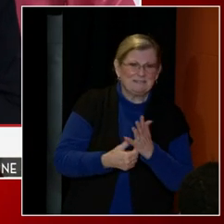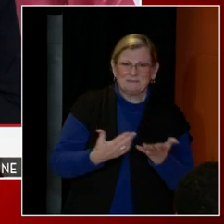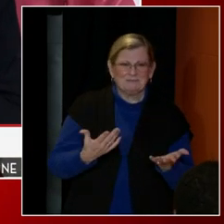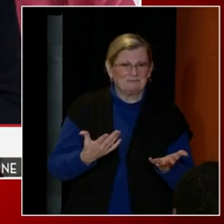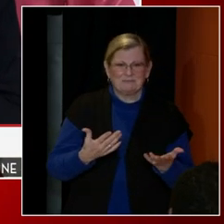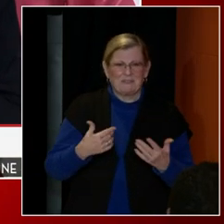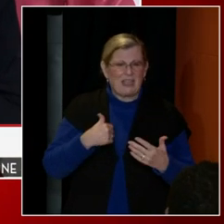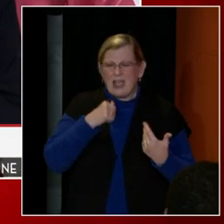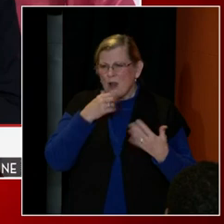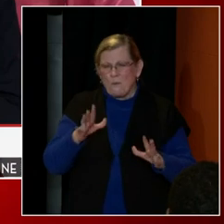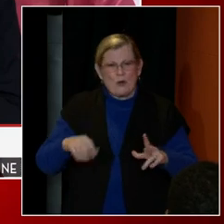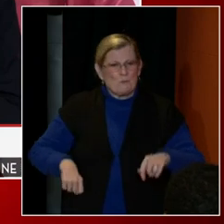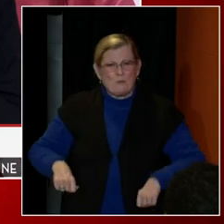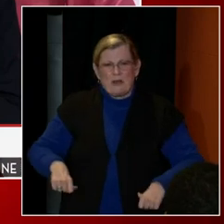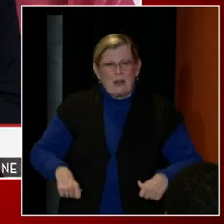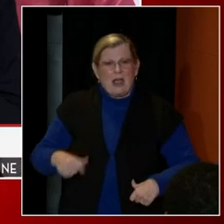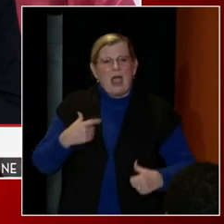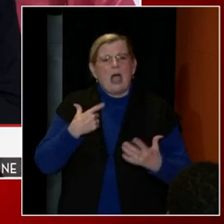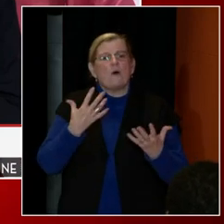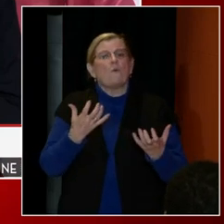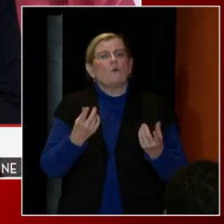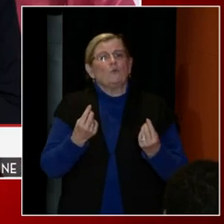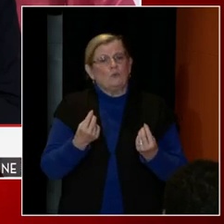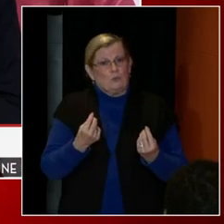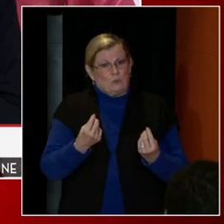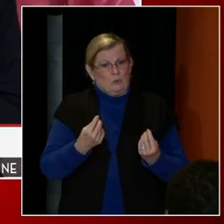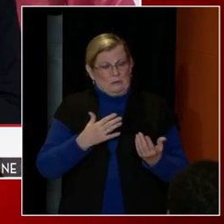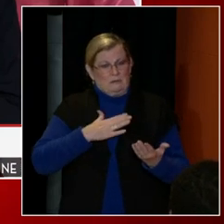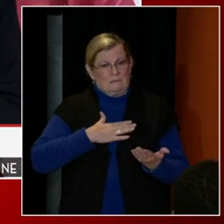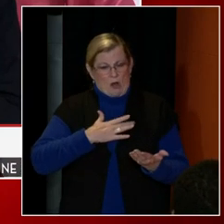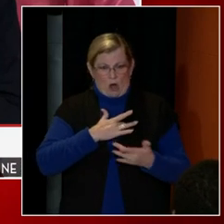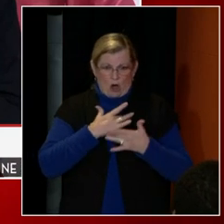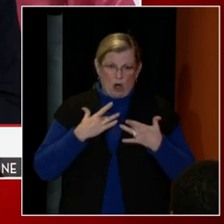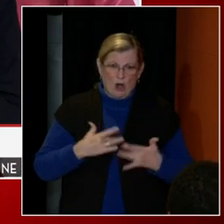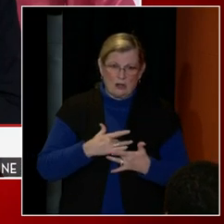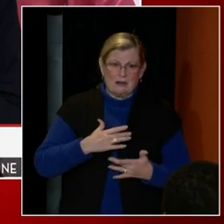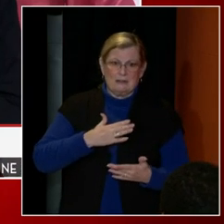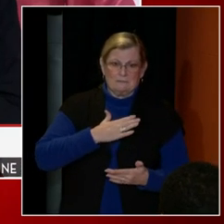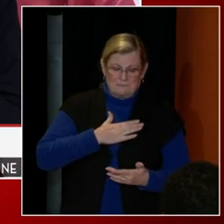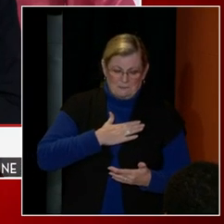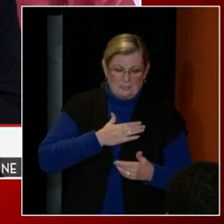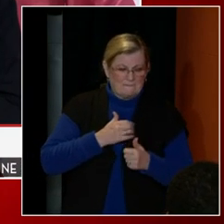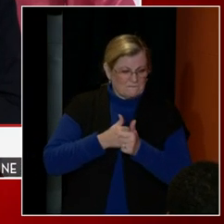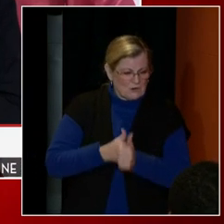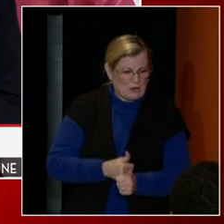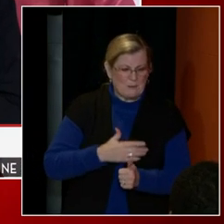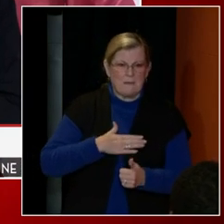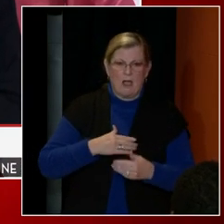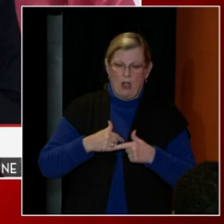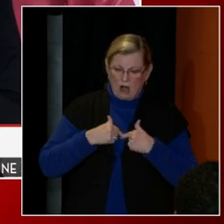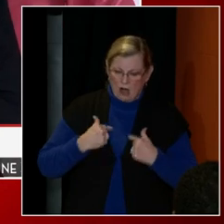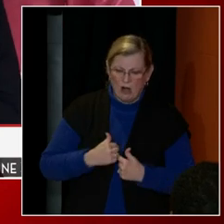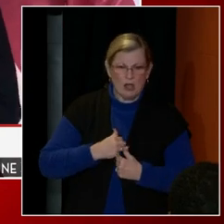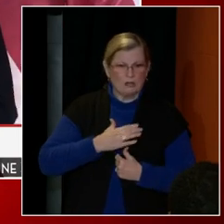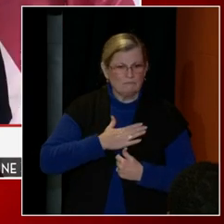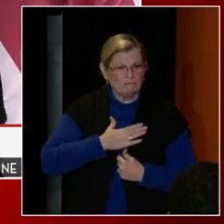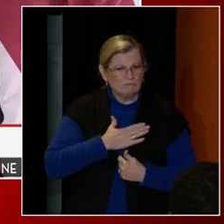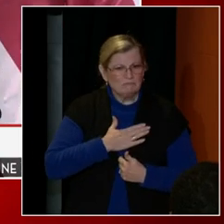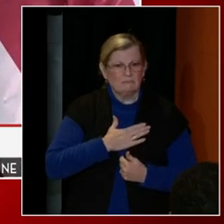what I want to do. It's what my heart tells me to do. And I've been following my heart all this time, even with this job. It hasn't failed me yet, and neither